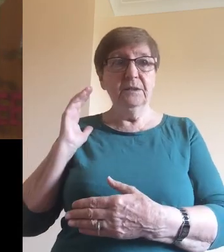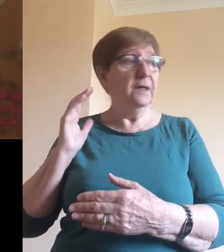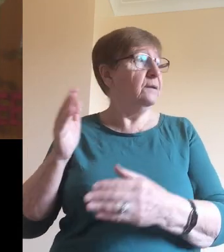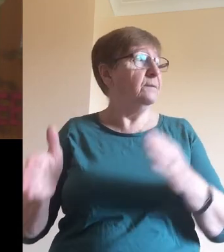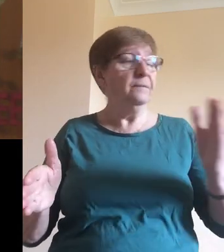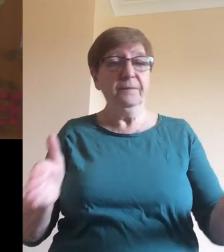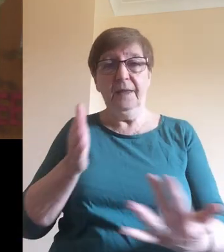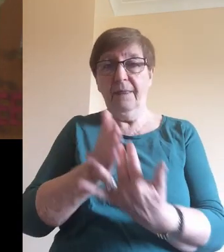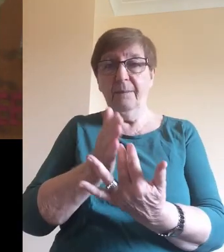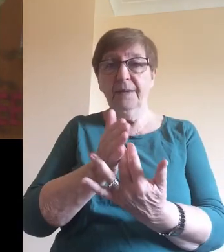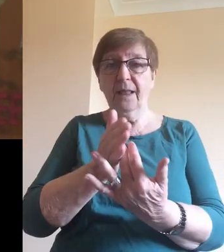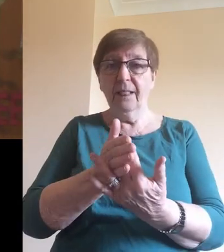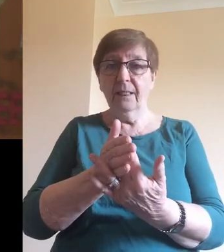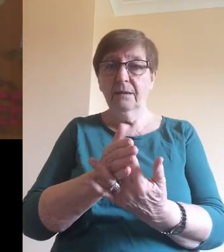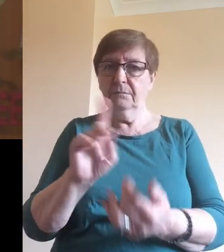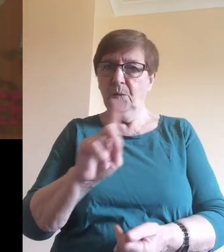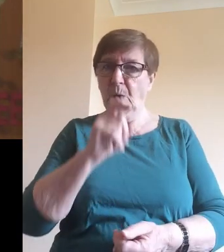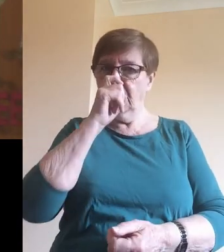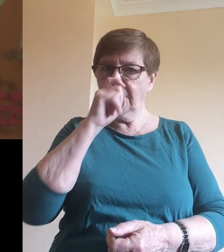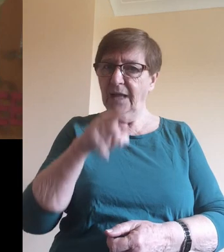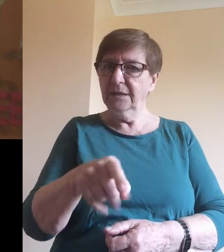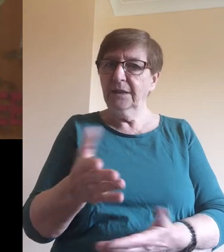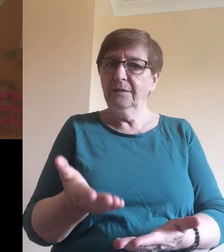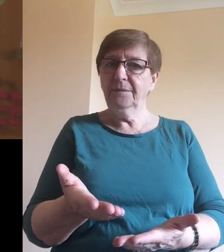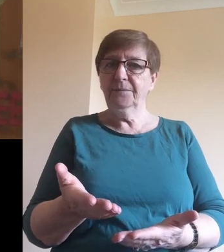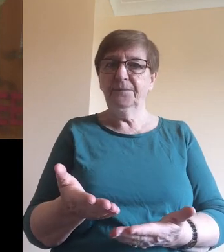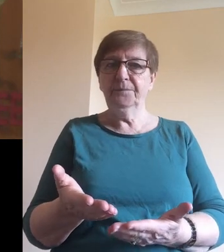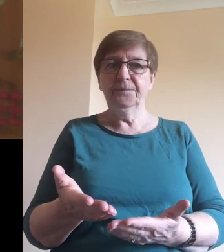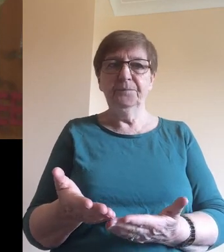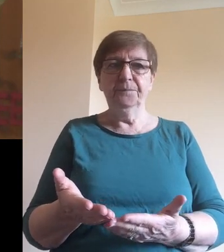and Sunday comes Easter Saturday.